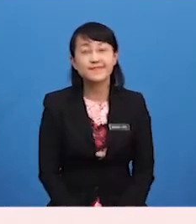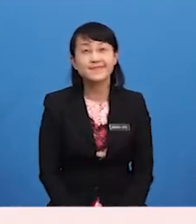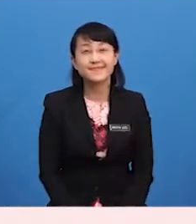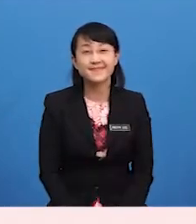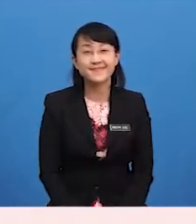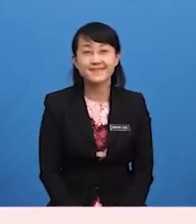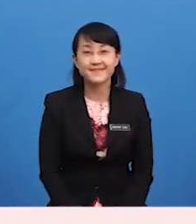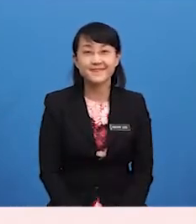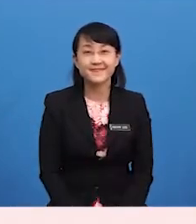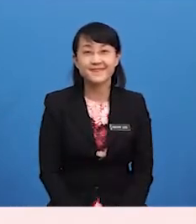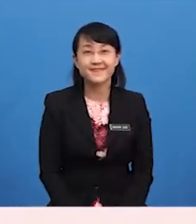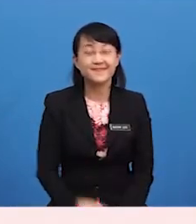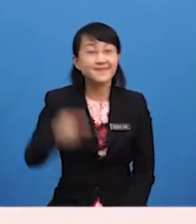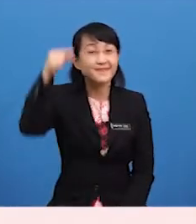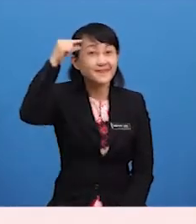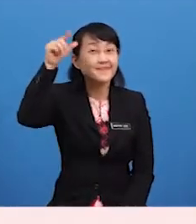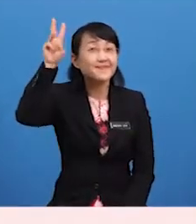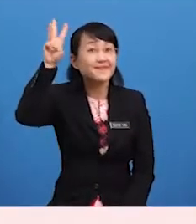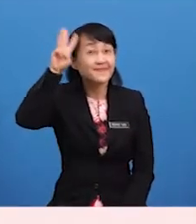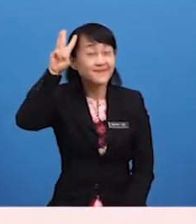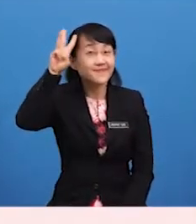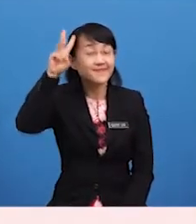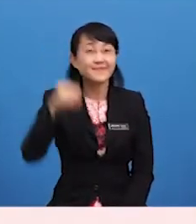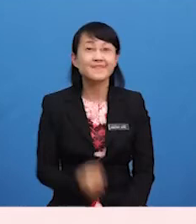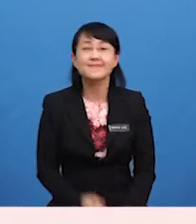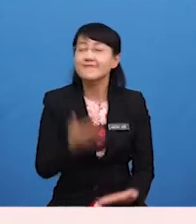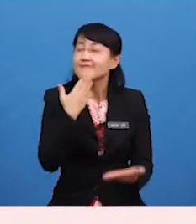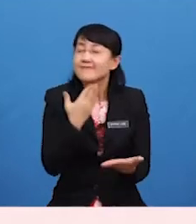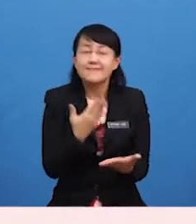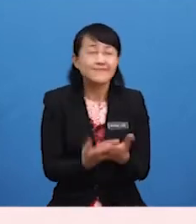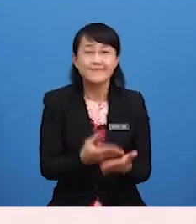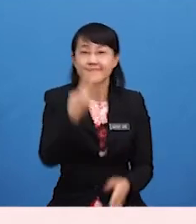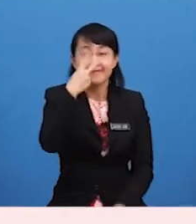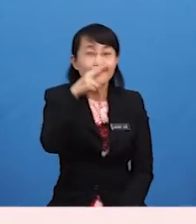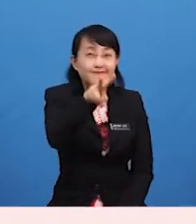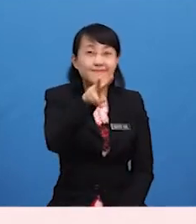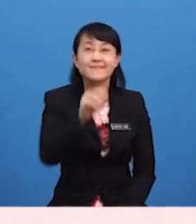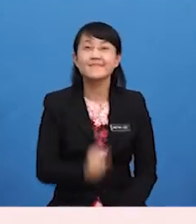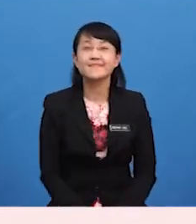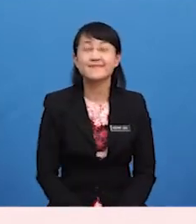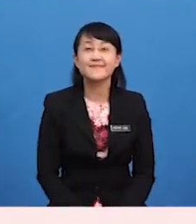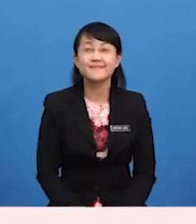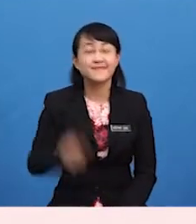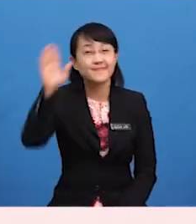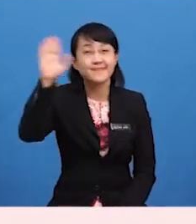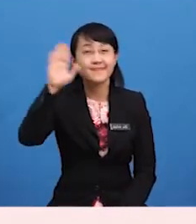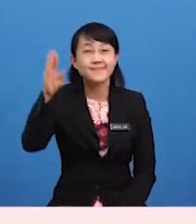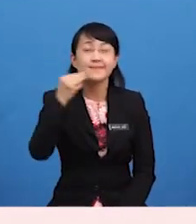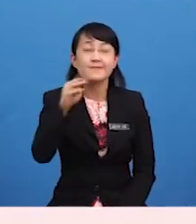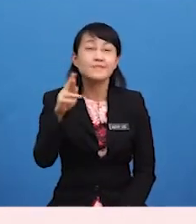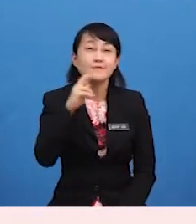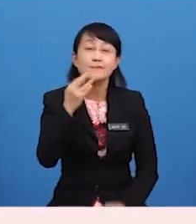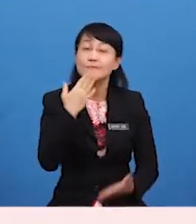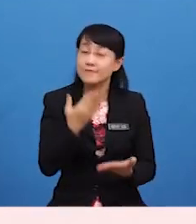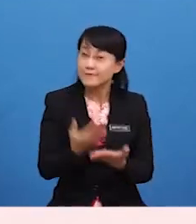Ta-da! Hey, Grandwiz! It's so good to see you! Hey, Miss Rachel. It's so good to see you